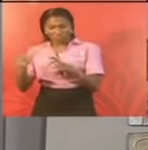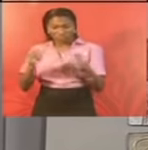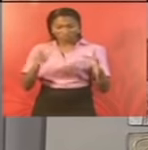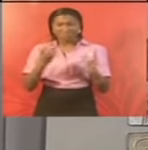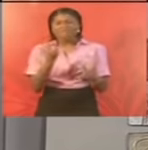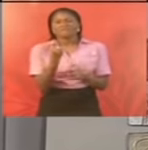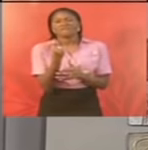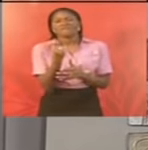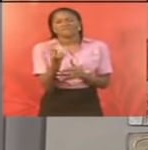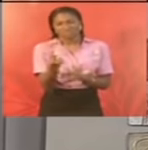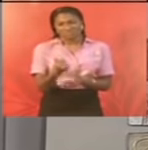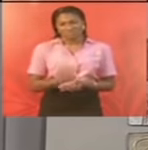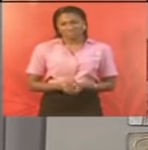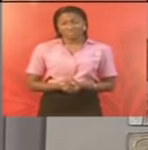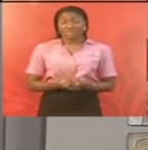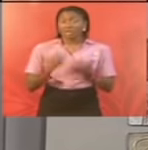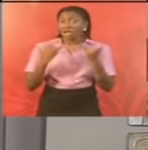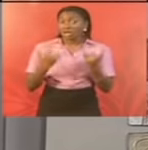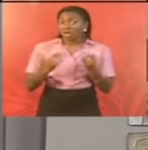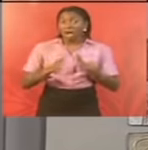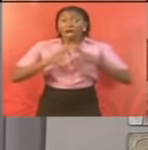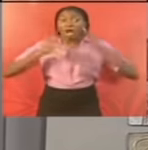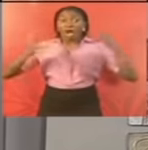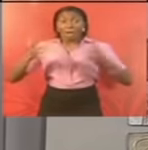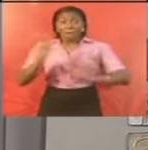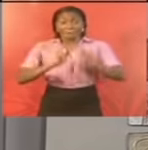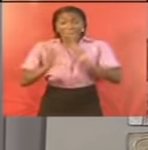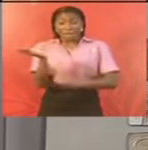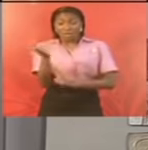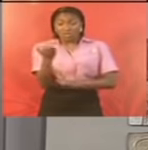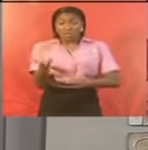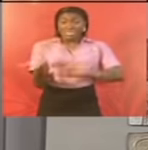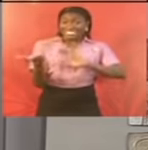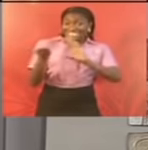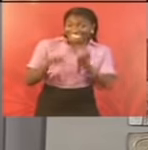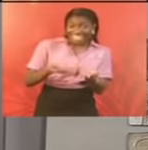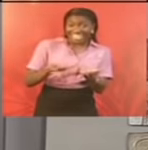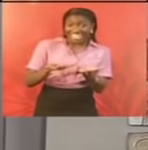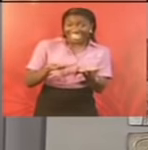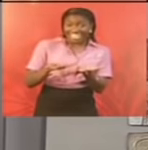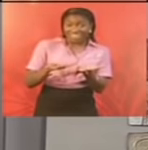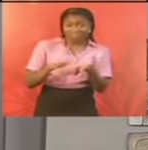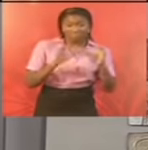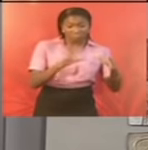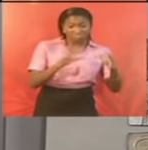rate. That is the number of deaths over the number of positives,